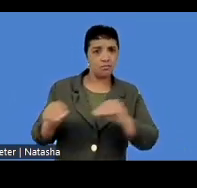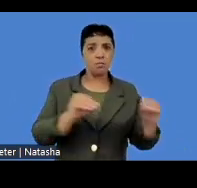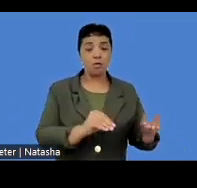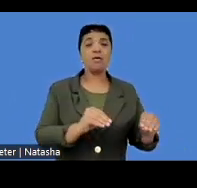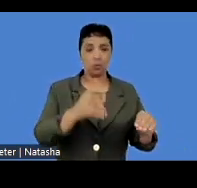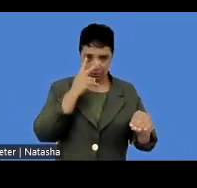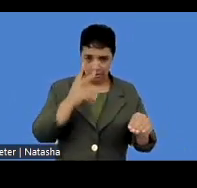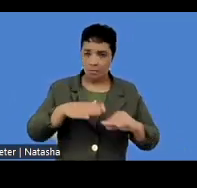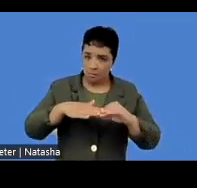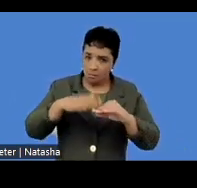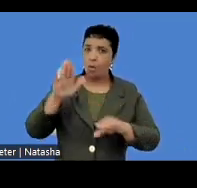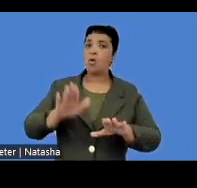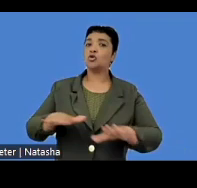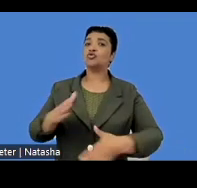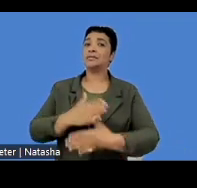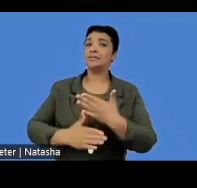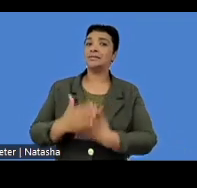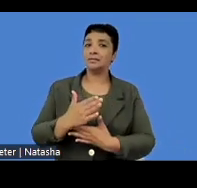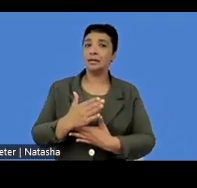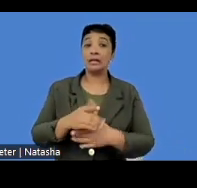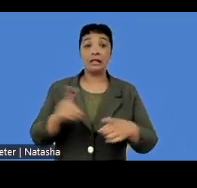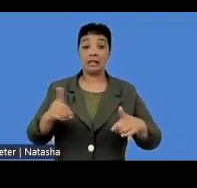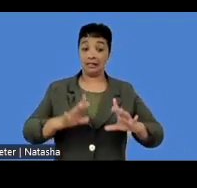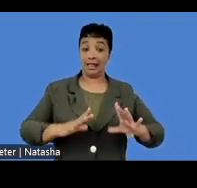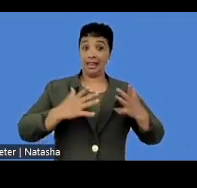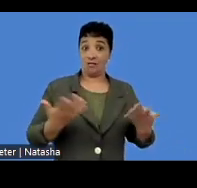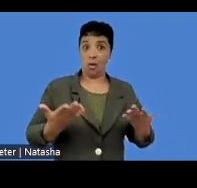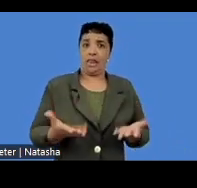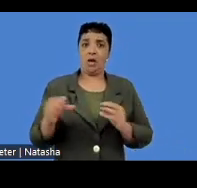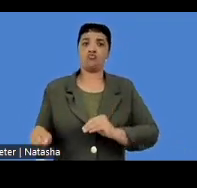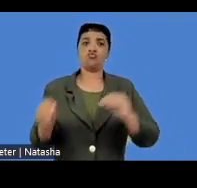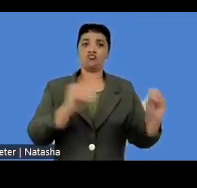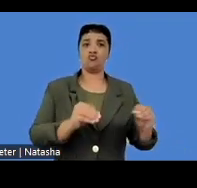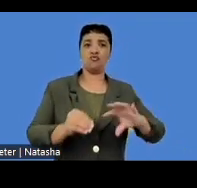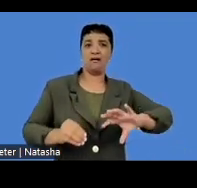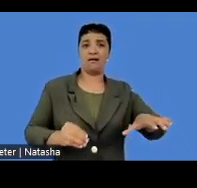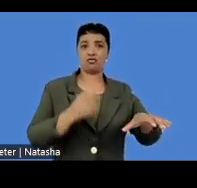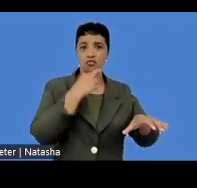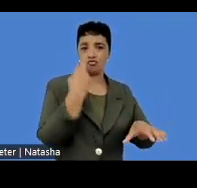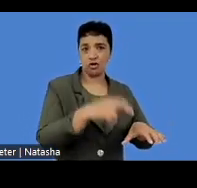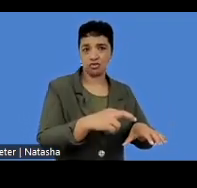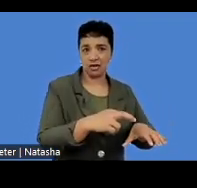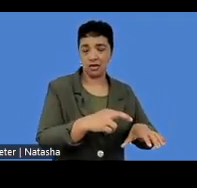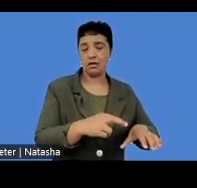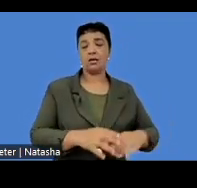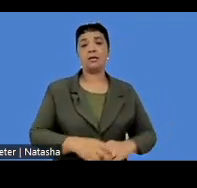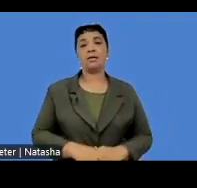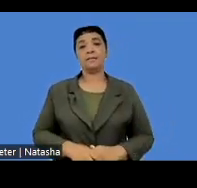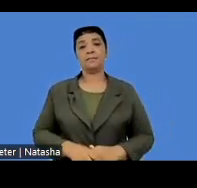disabilities, so they remain under the Russian control. And unfortunately, the conditions where